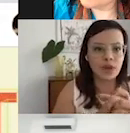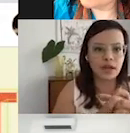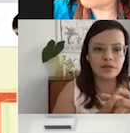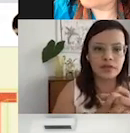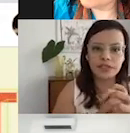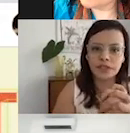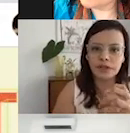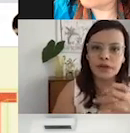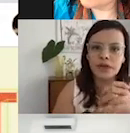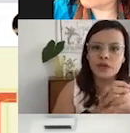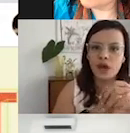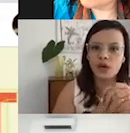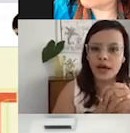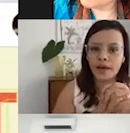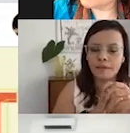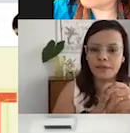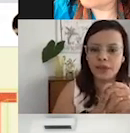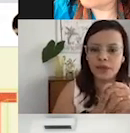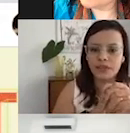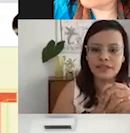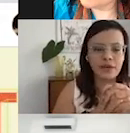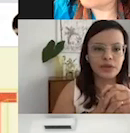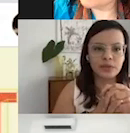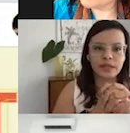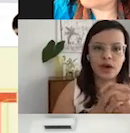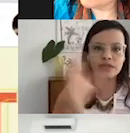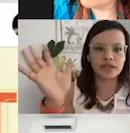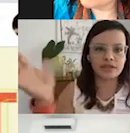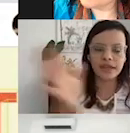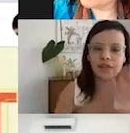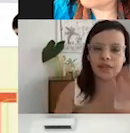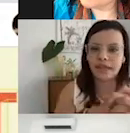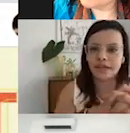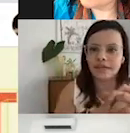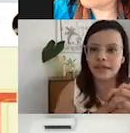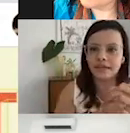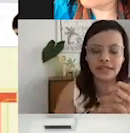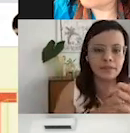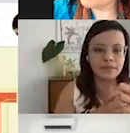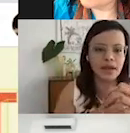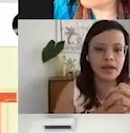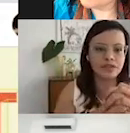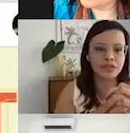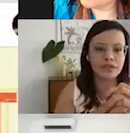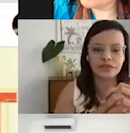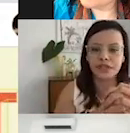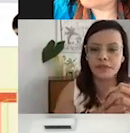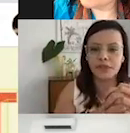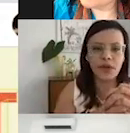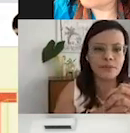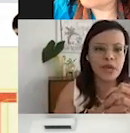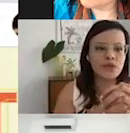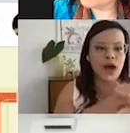as well for day two. So, you know, this is not going to be lost in time after